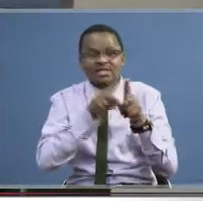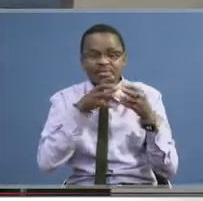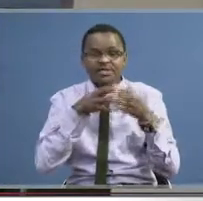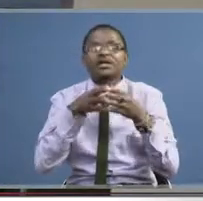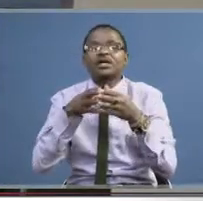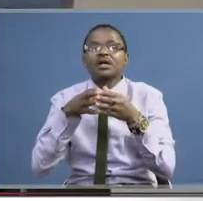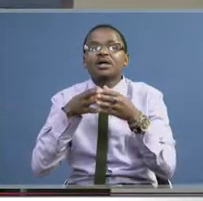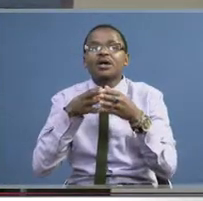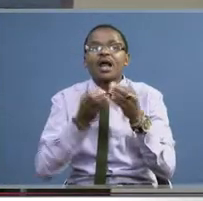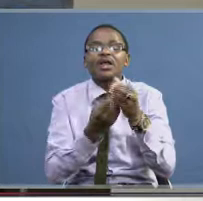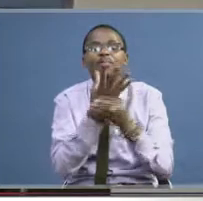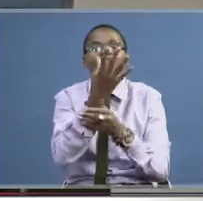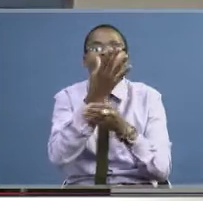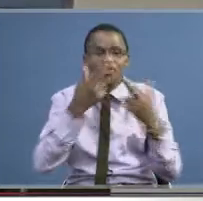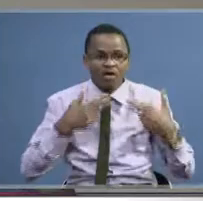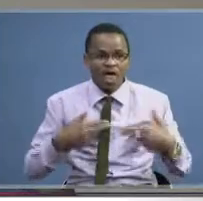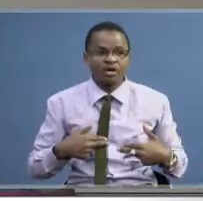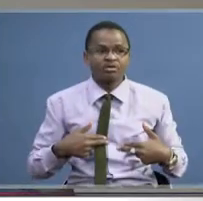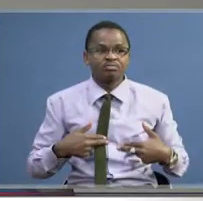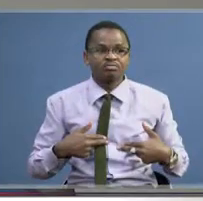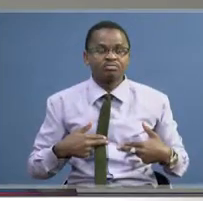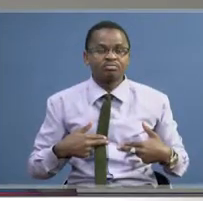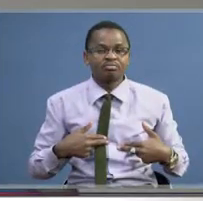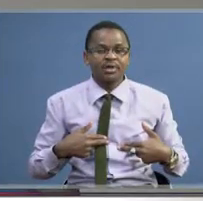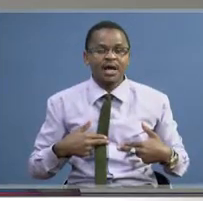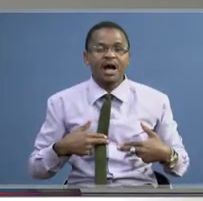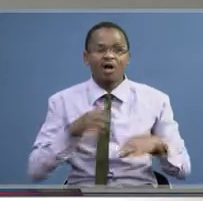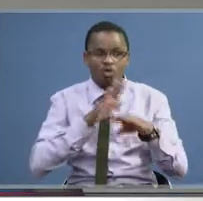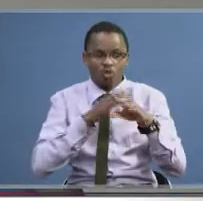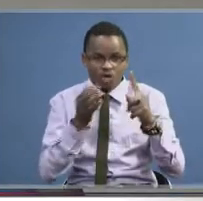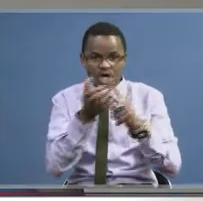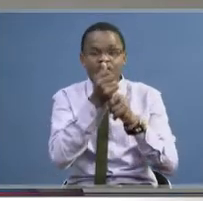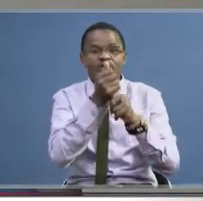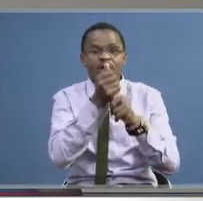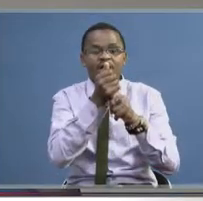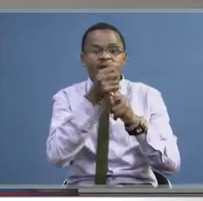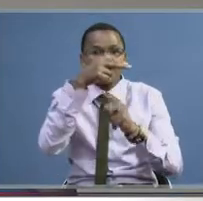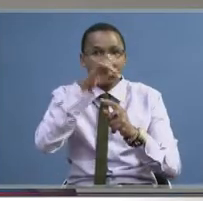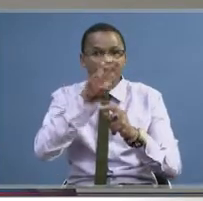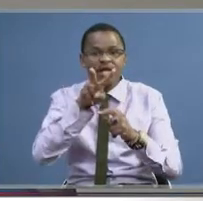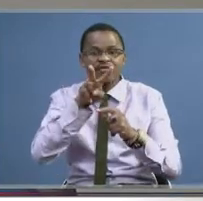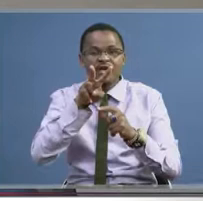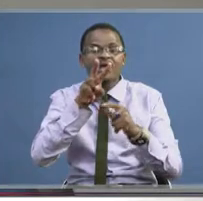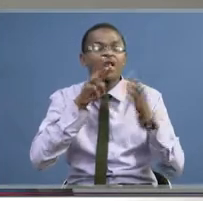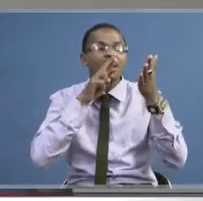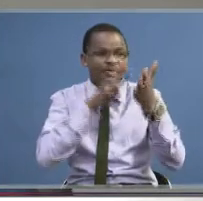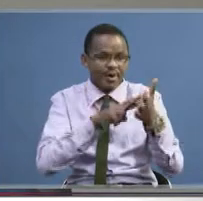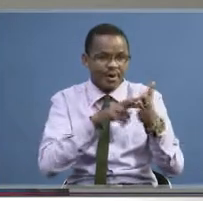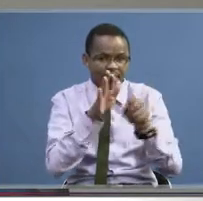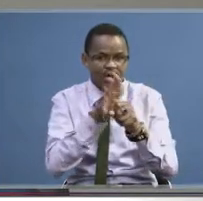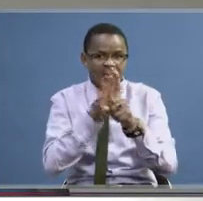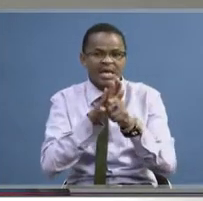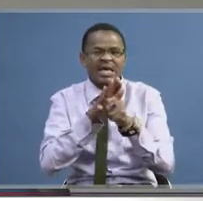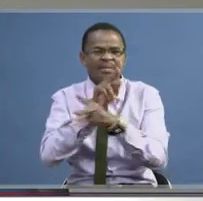sexual reproductive health issues. Significant achievements in Kenya's HIV response, especially